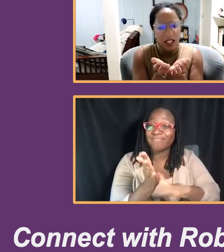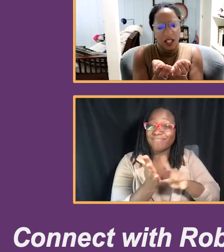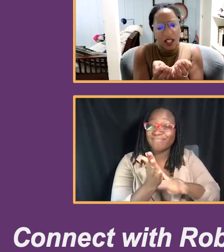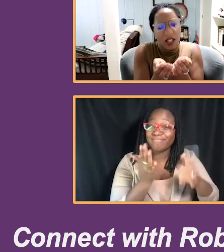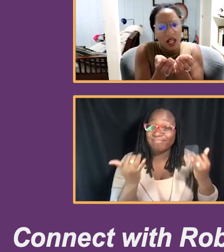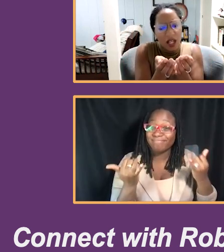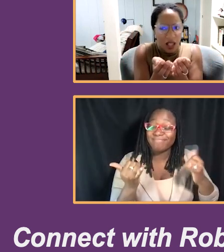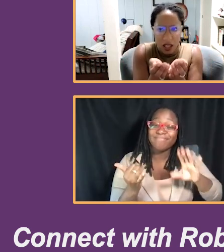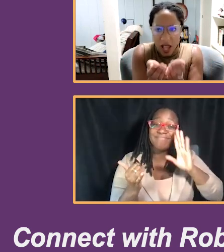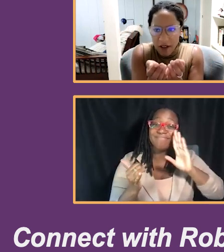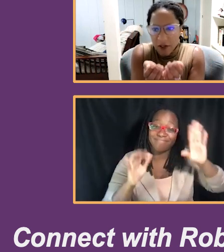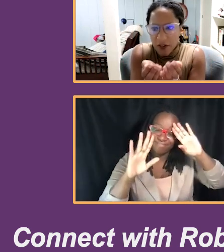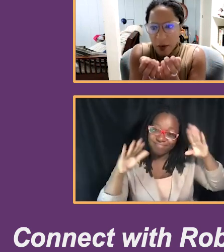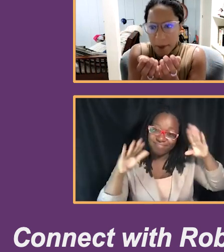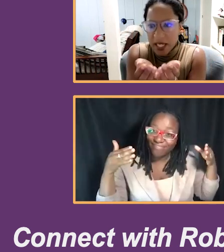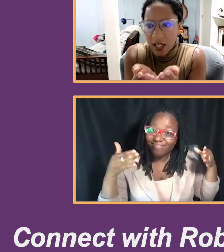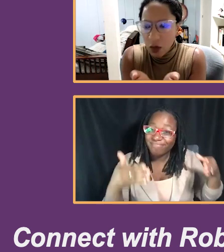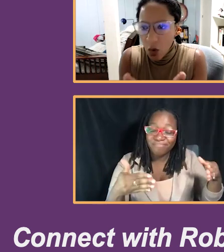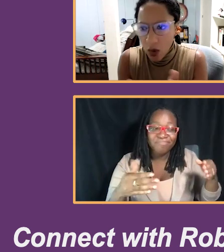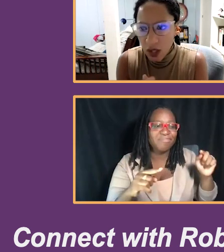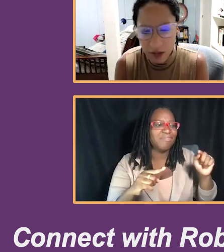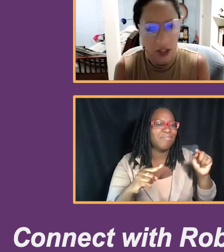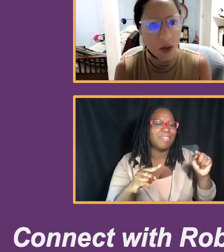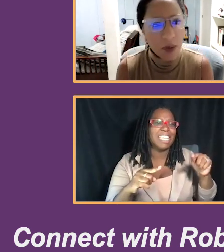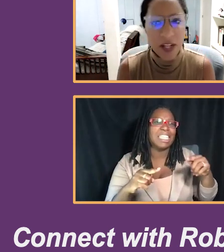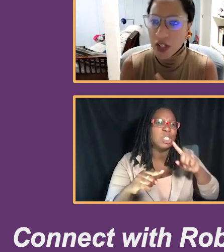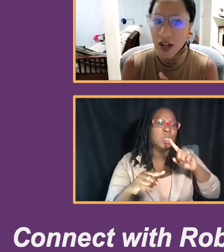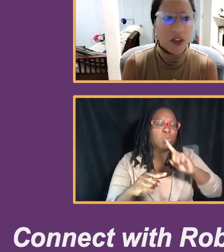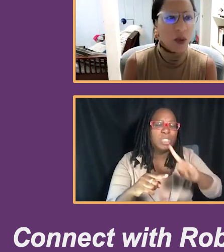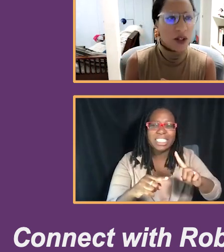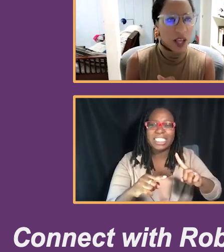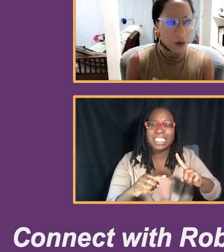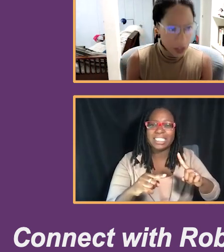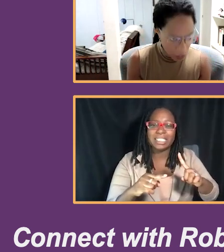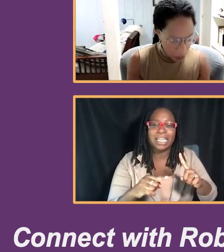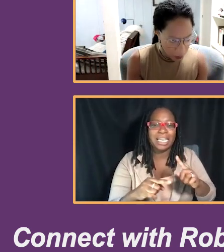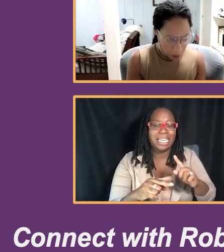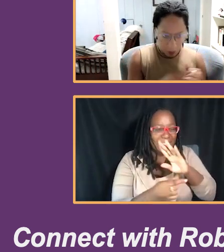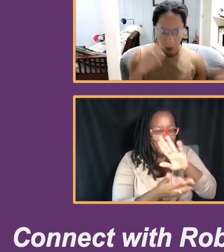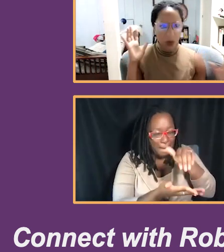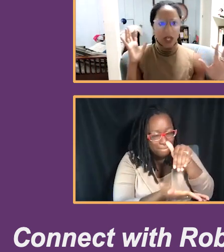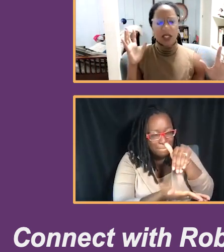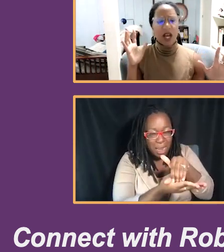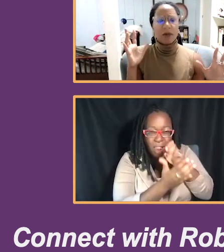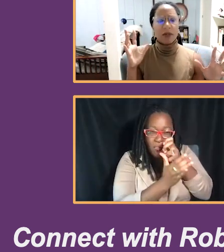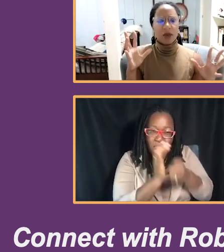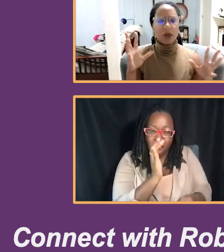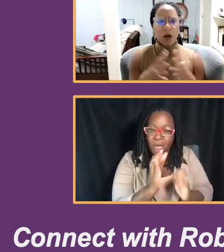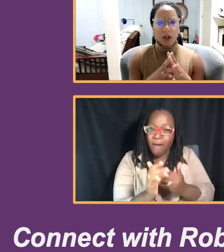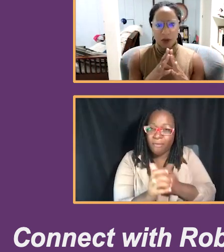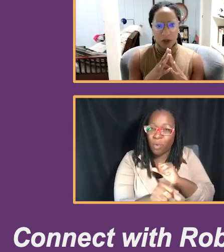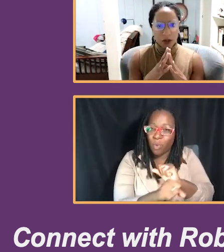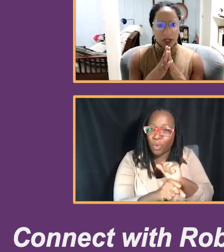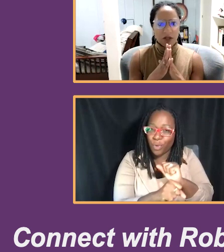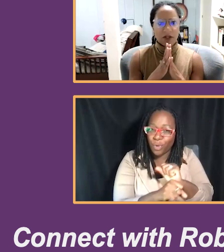at the life beating core of so much of the work that we do. Born in a time and place